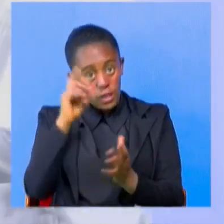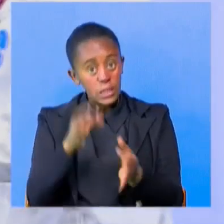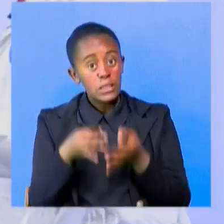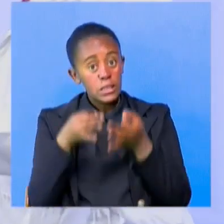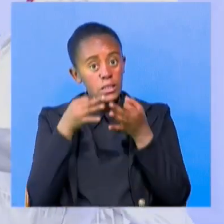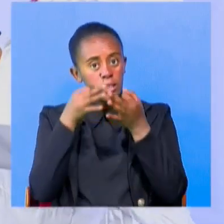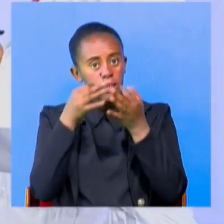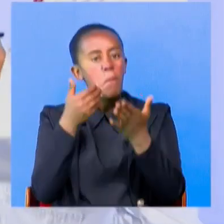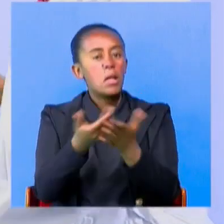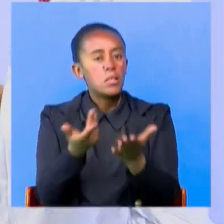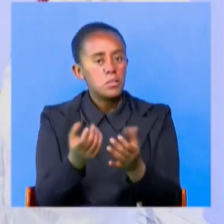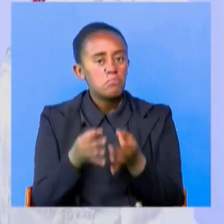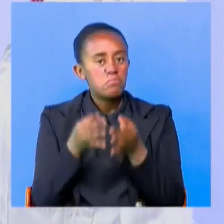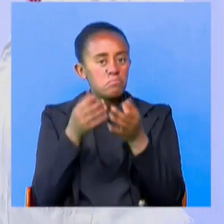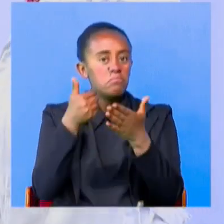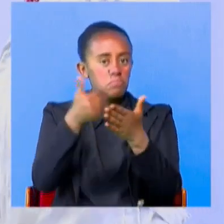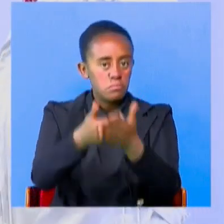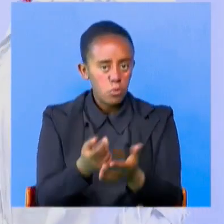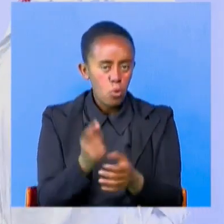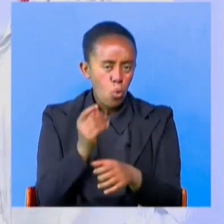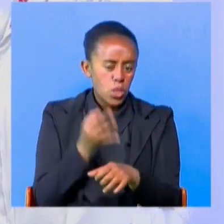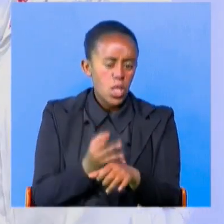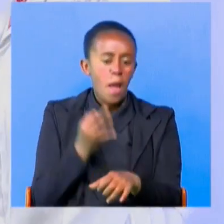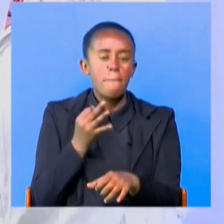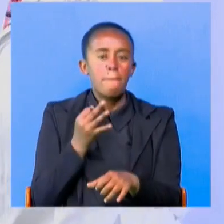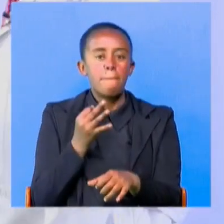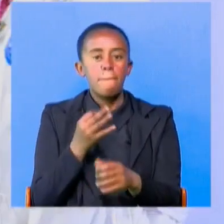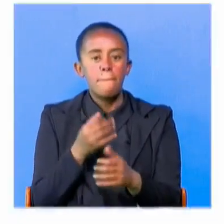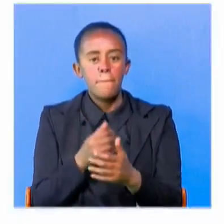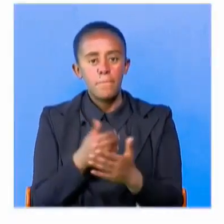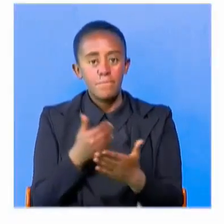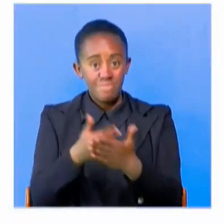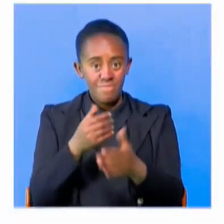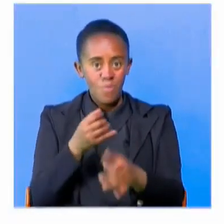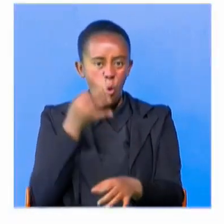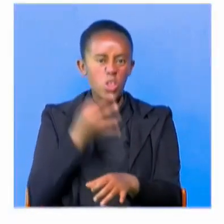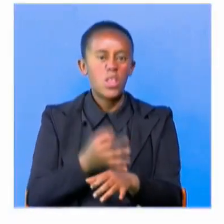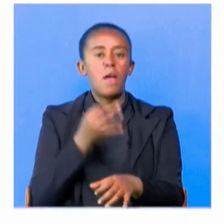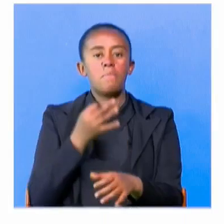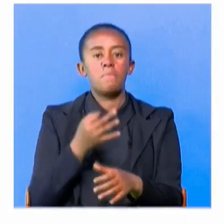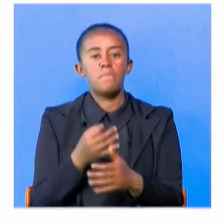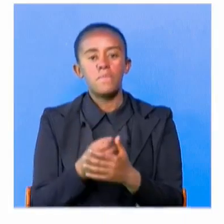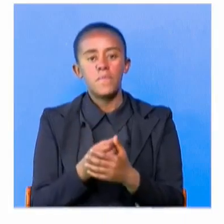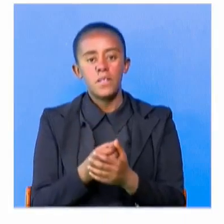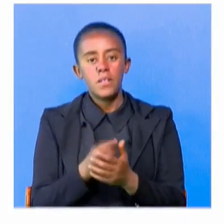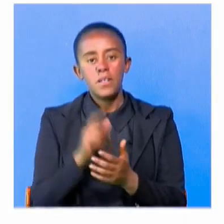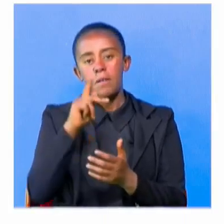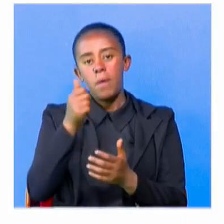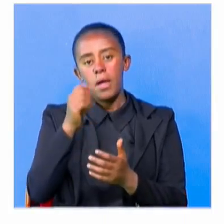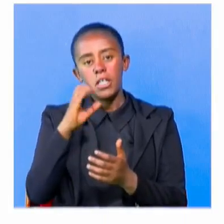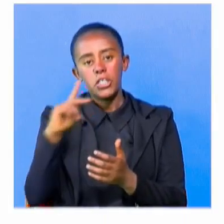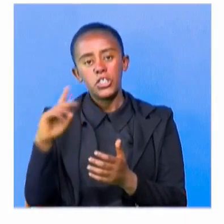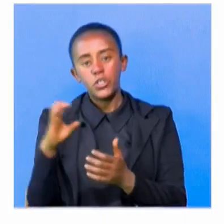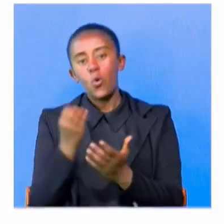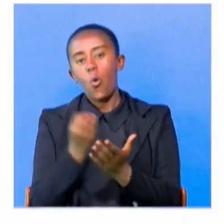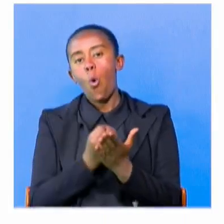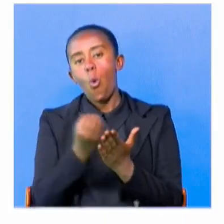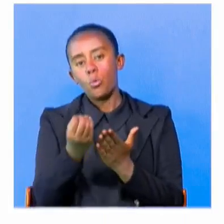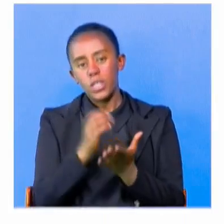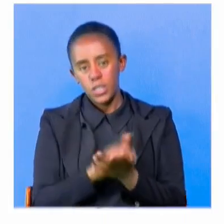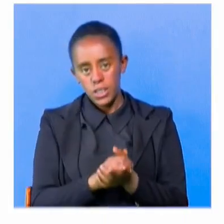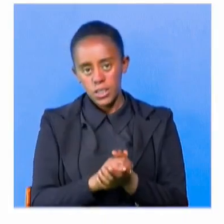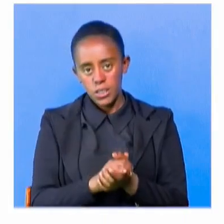package on time. The package is an object. Yeah, it's an